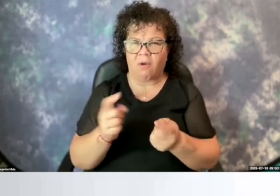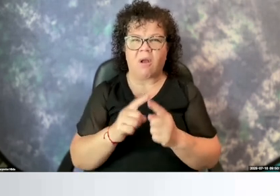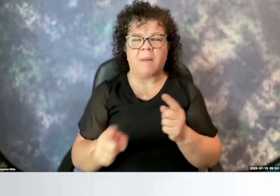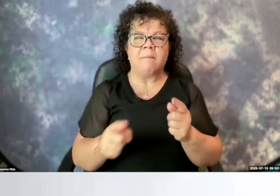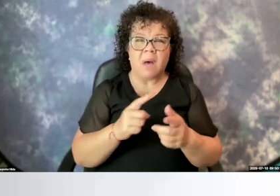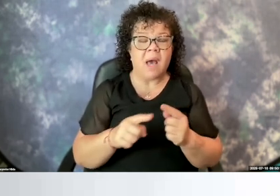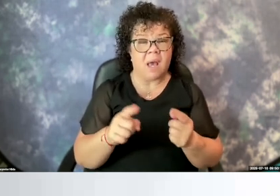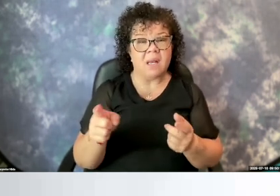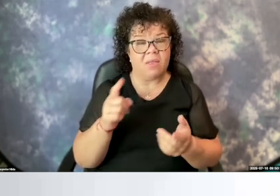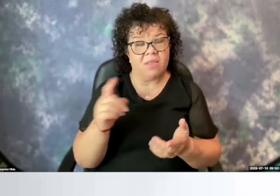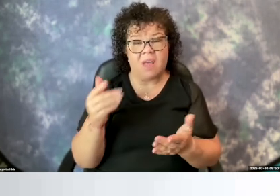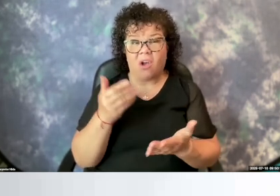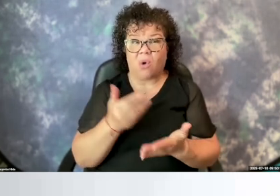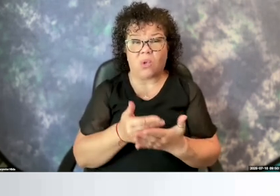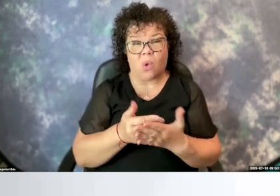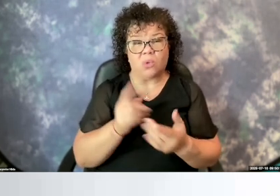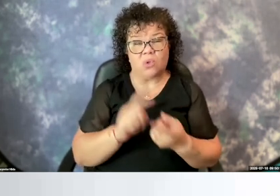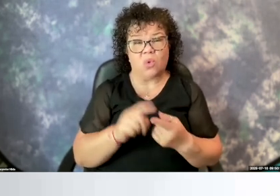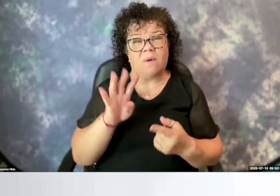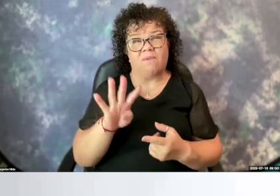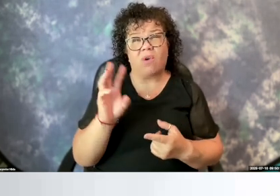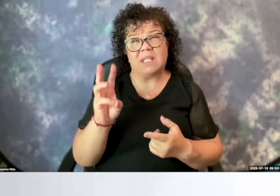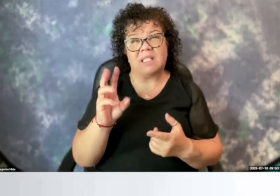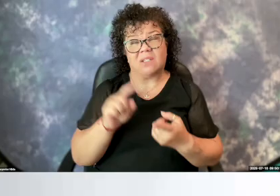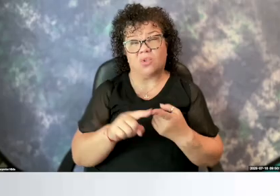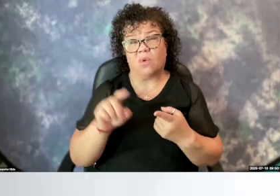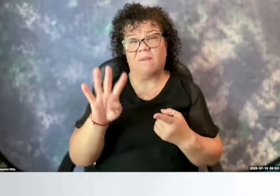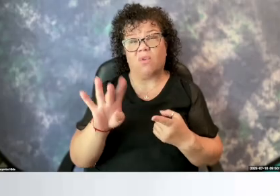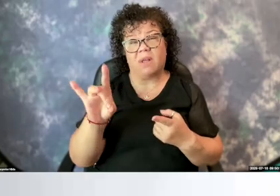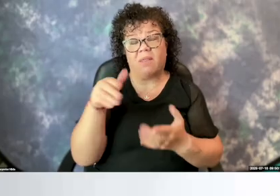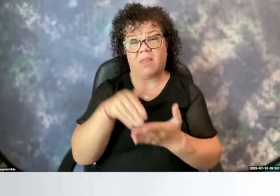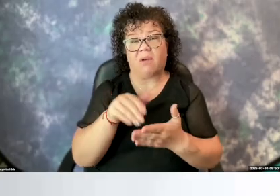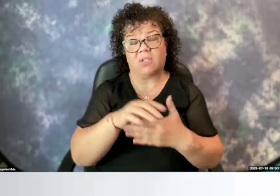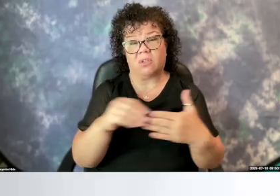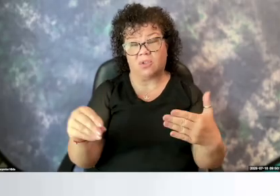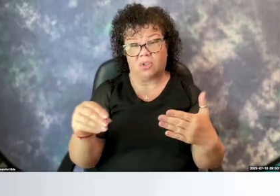through our program, and they do hover around the $48,000